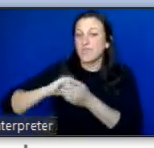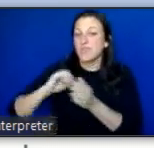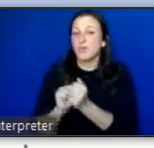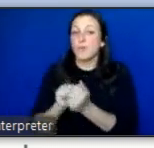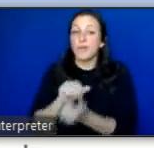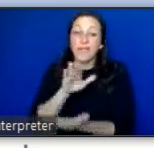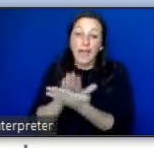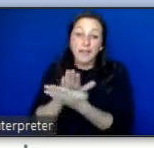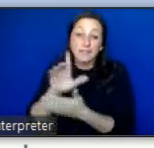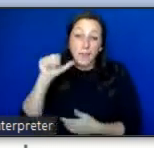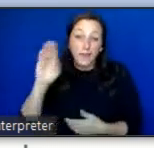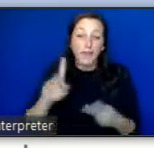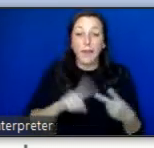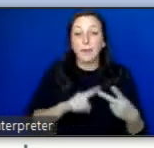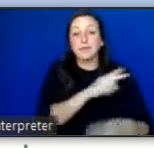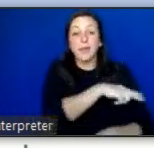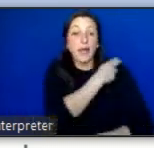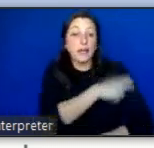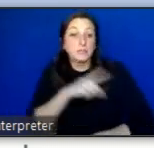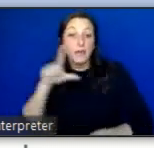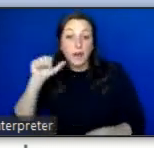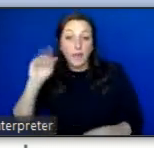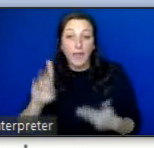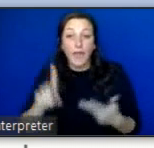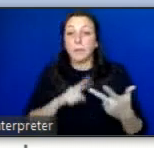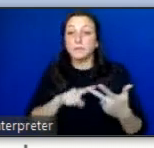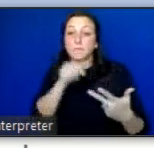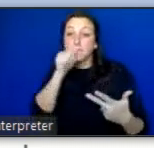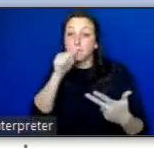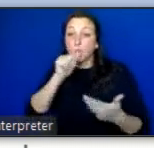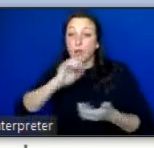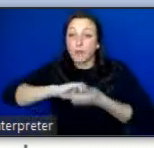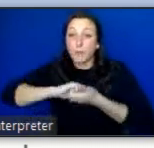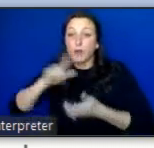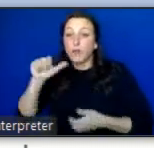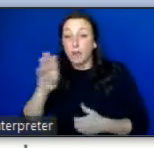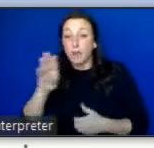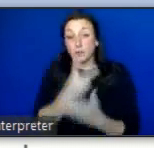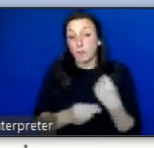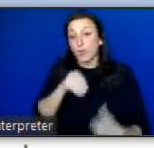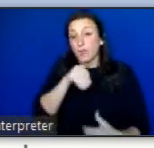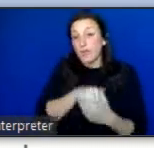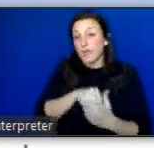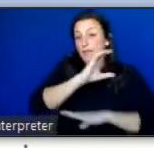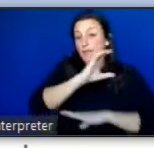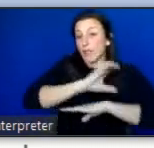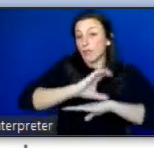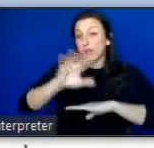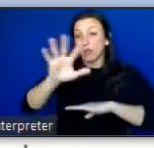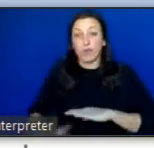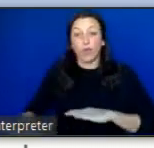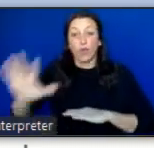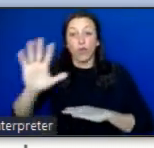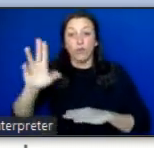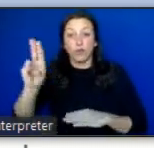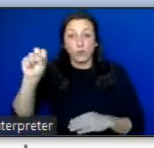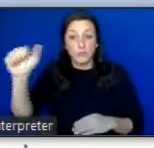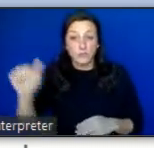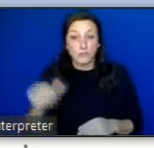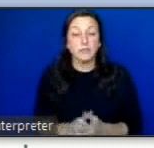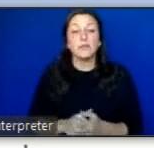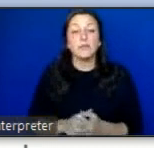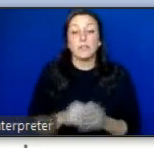academic labs, our hospital labs, and our private partner labs, both in Colorado and across the country. And you can see that